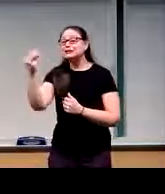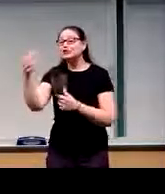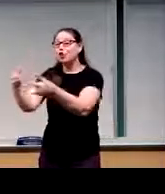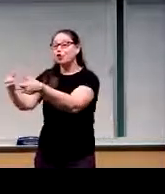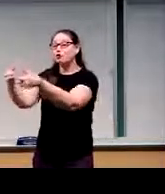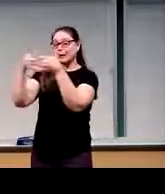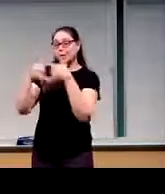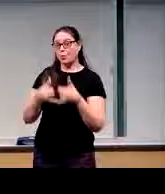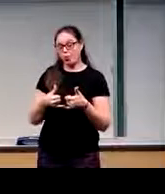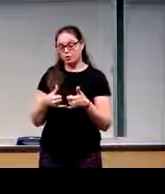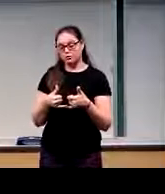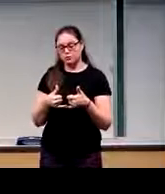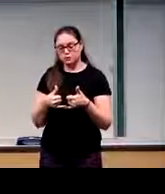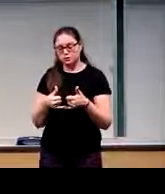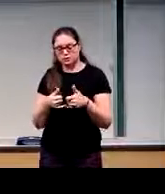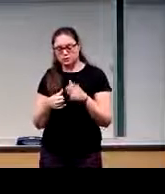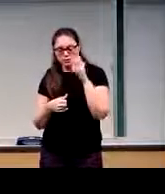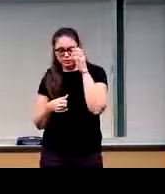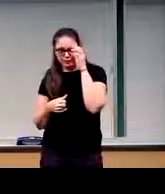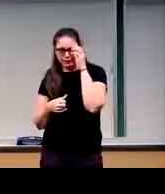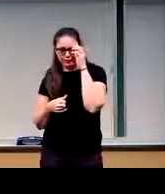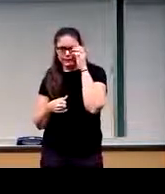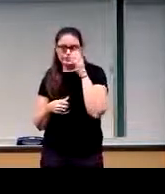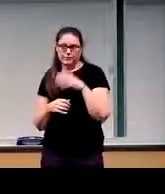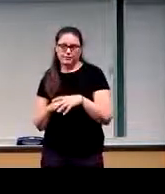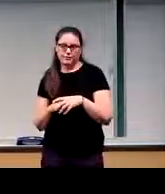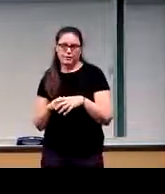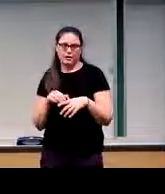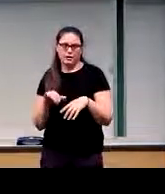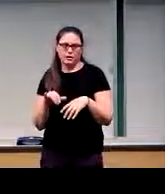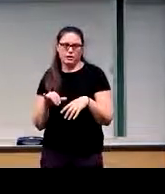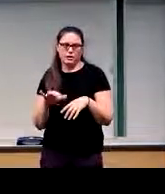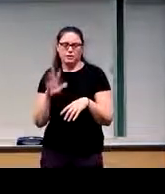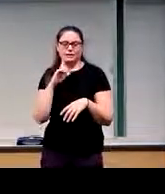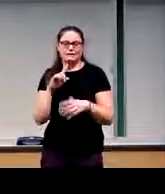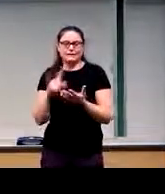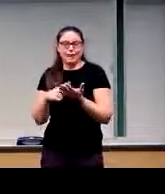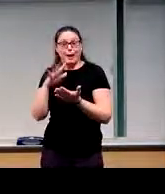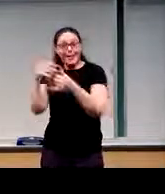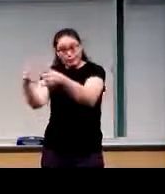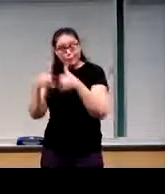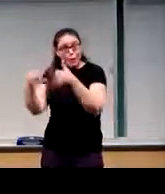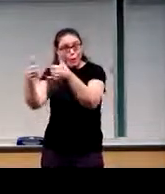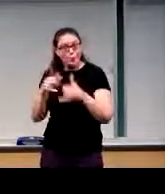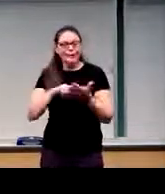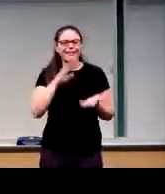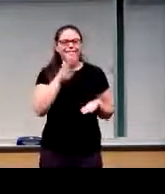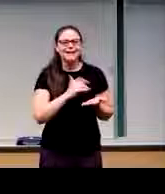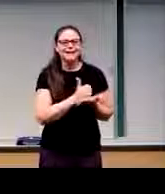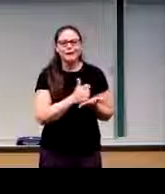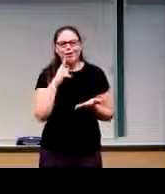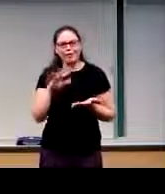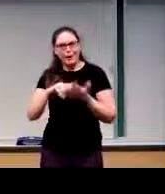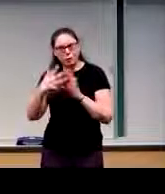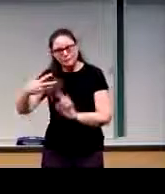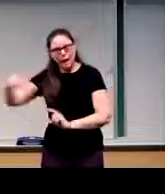helpfulness. When young children are given rewards, then those rewards are later taken away. Children's helping behavior actually